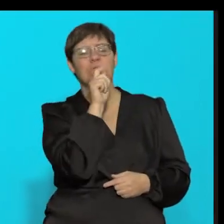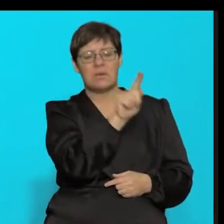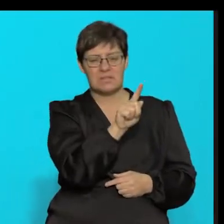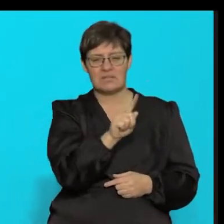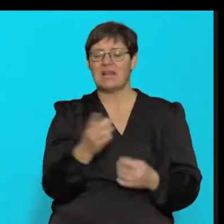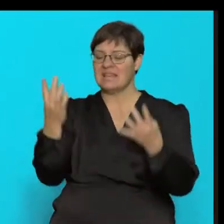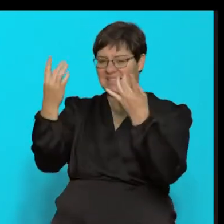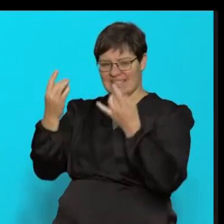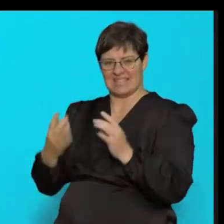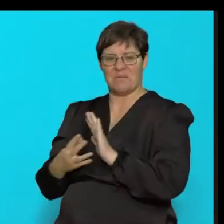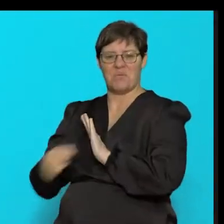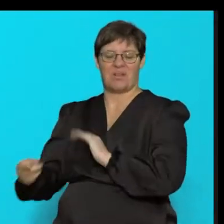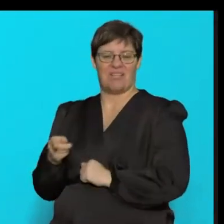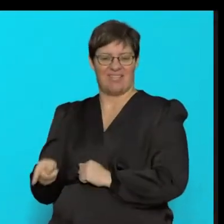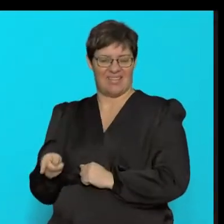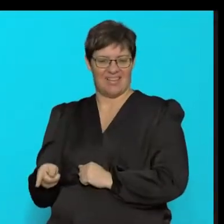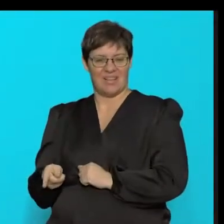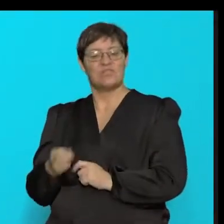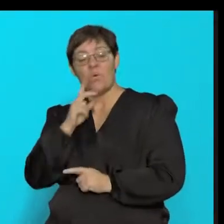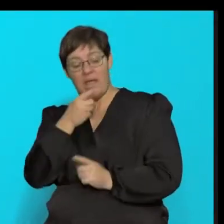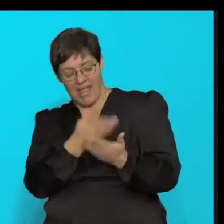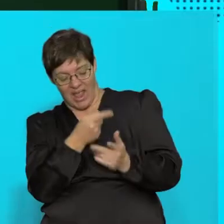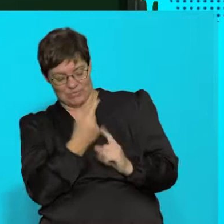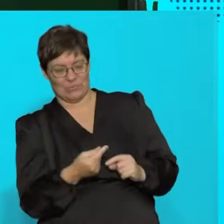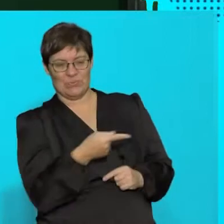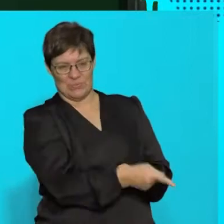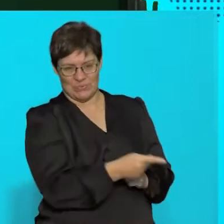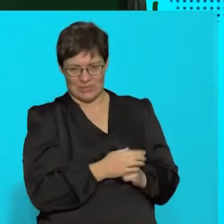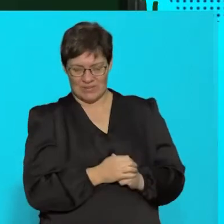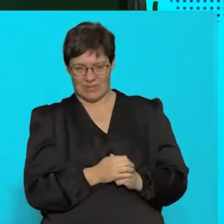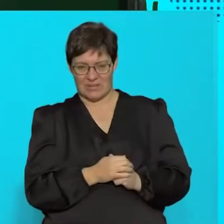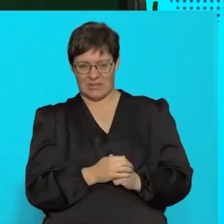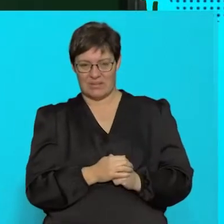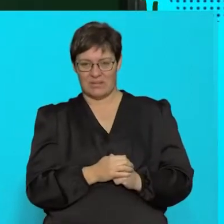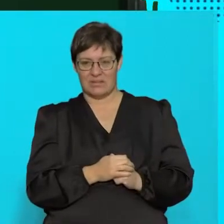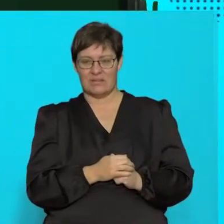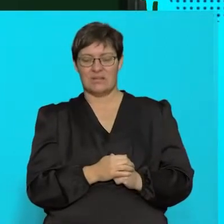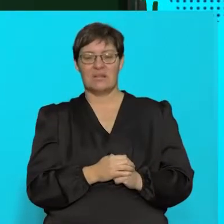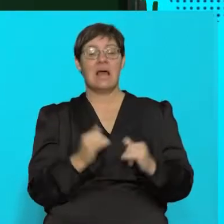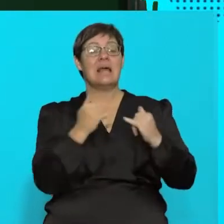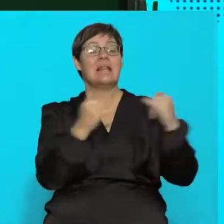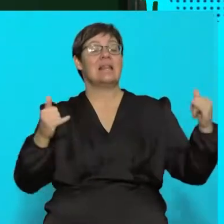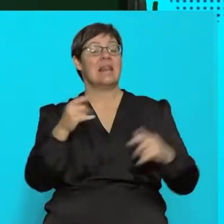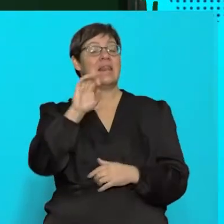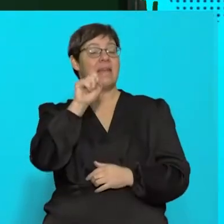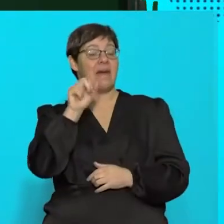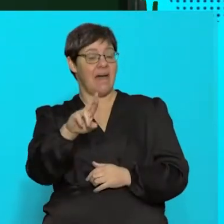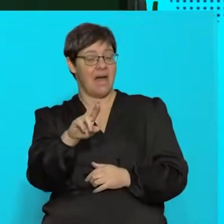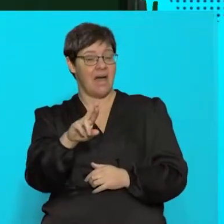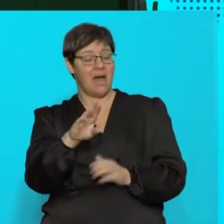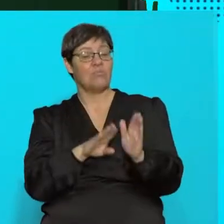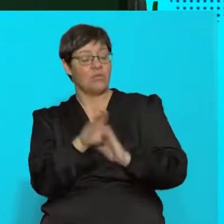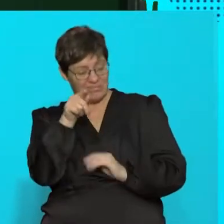forecast? We're using a statistical model to forecast that. And a linear regression is